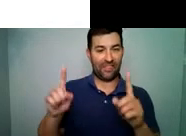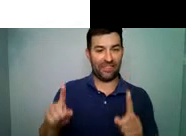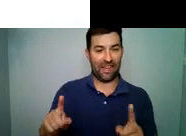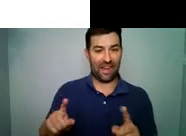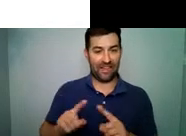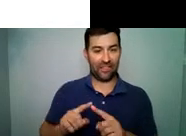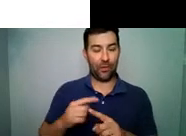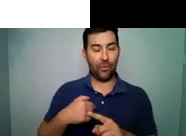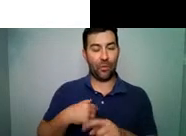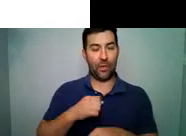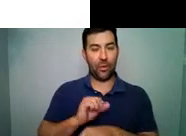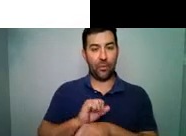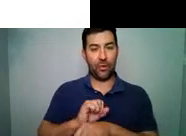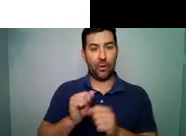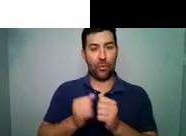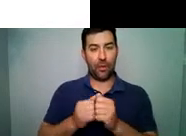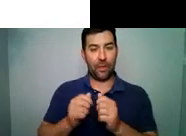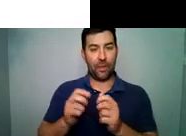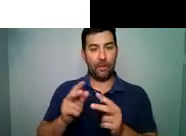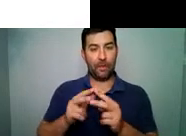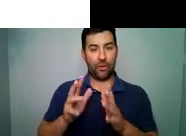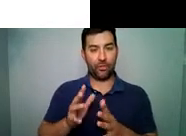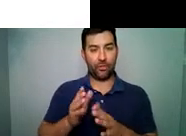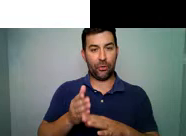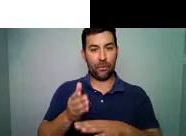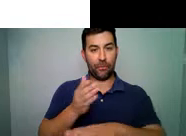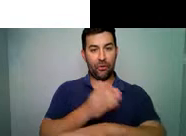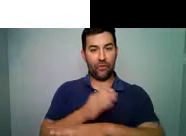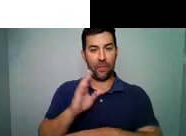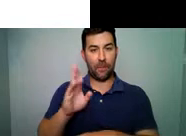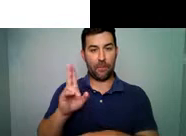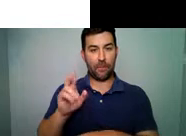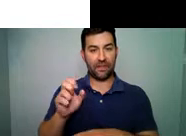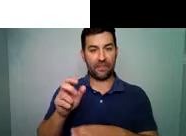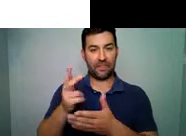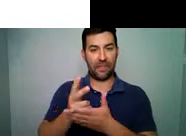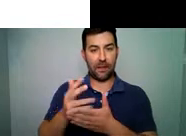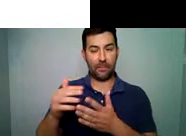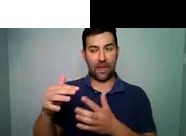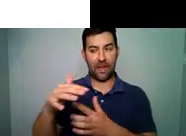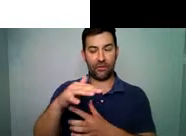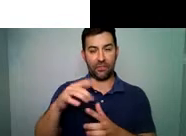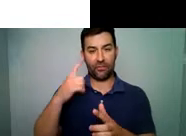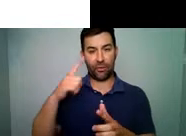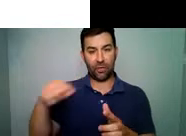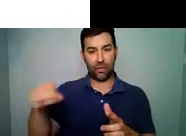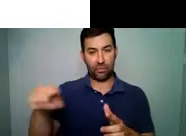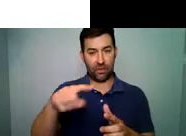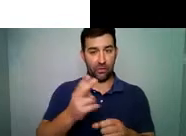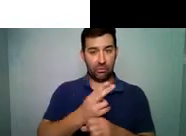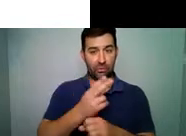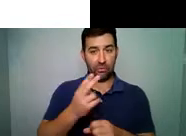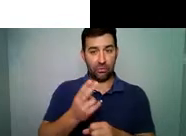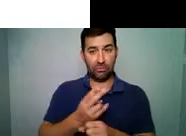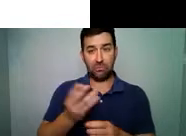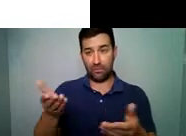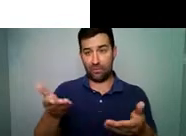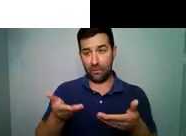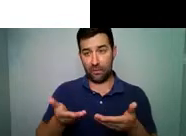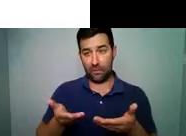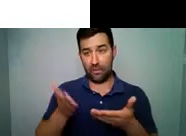with partners to make those bus stops better places for all of you to use. And so, we welcome, your support in doing